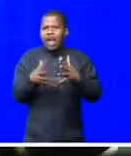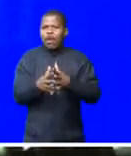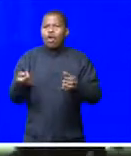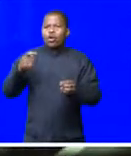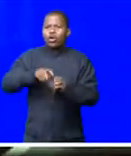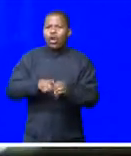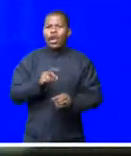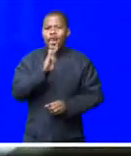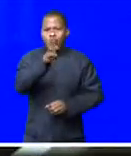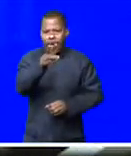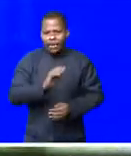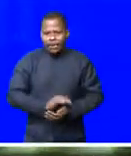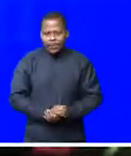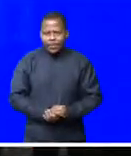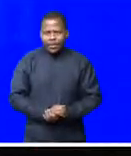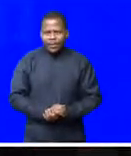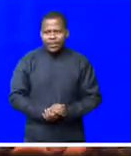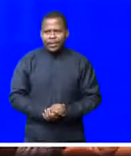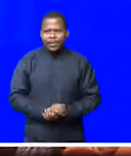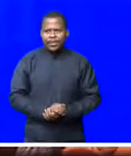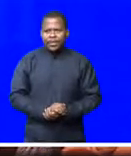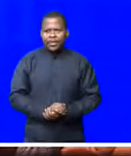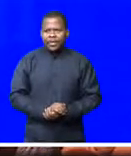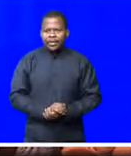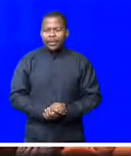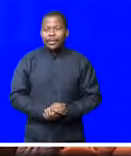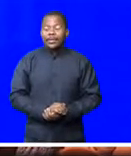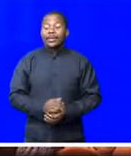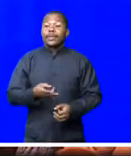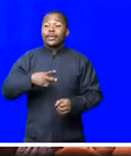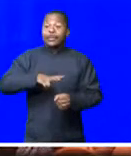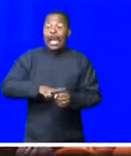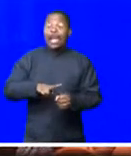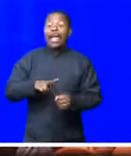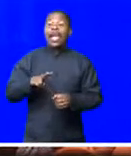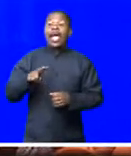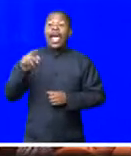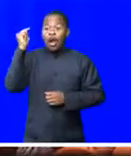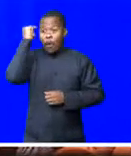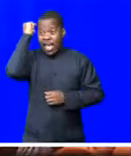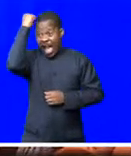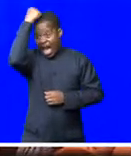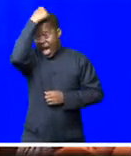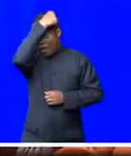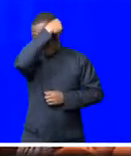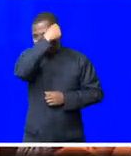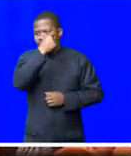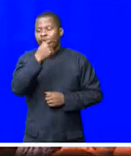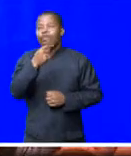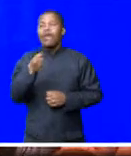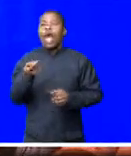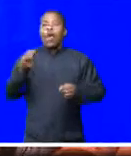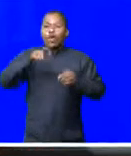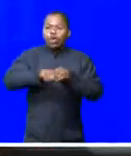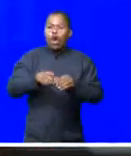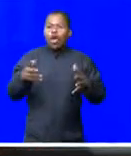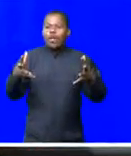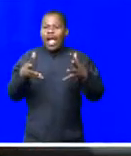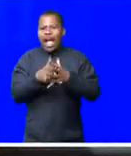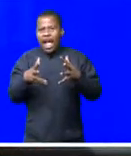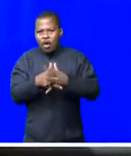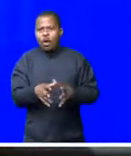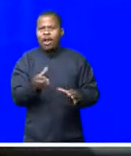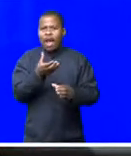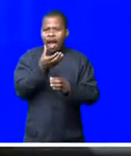lavela ngamangisi iCommonwealth. Silo inkosi Mswati wesithathu singenele umhlangano wabaholi bemave ladlana